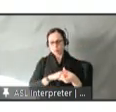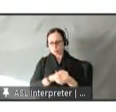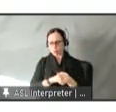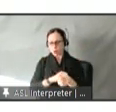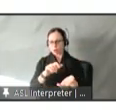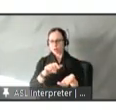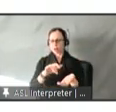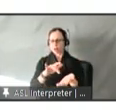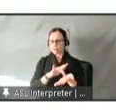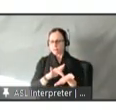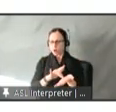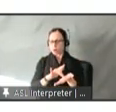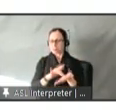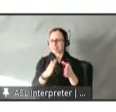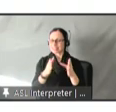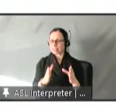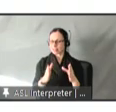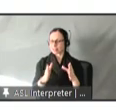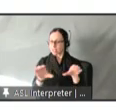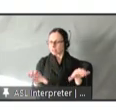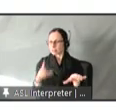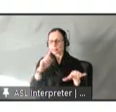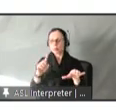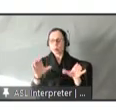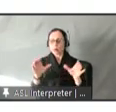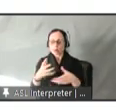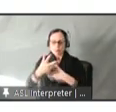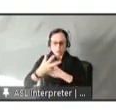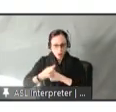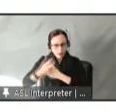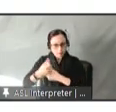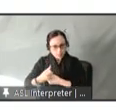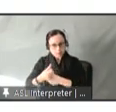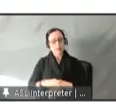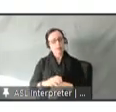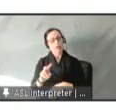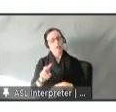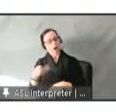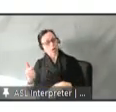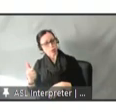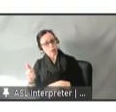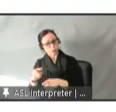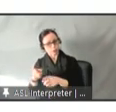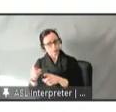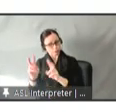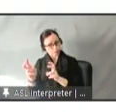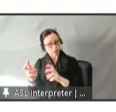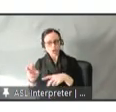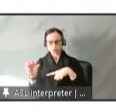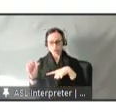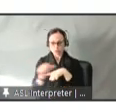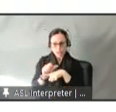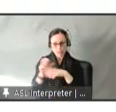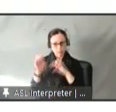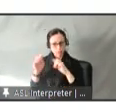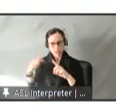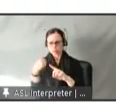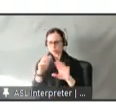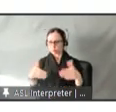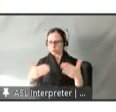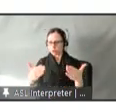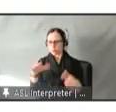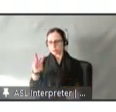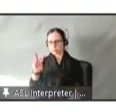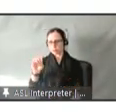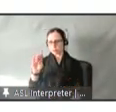activities to build vaccine confidence. The second area is training and education. So we continue to offer webinars